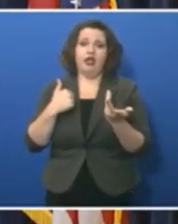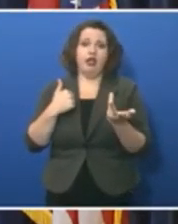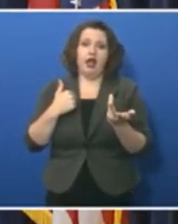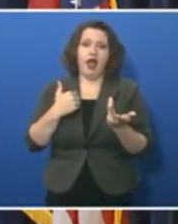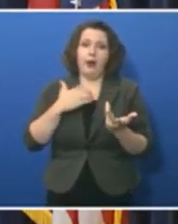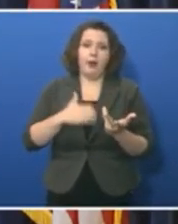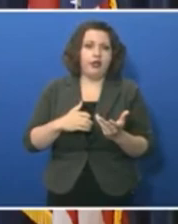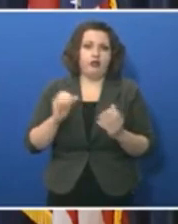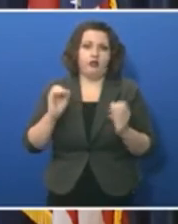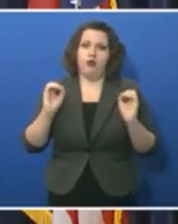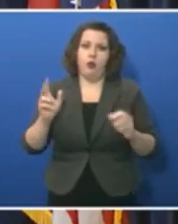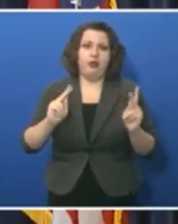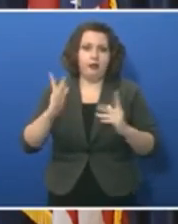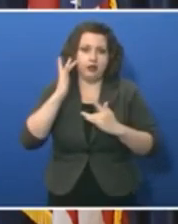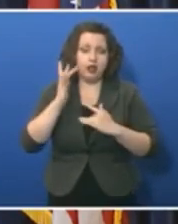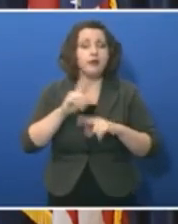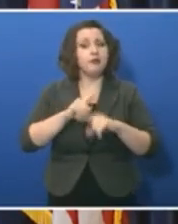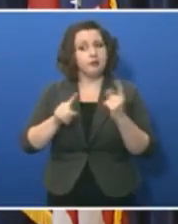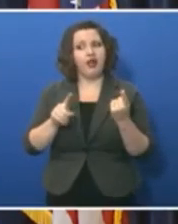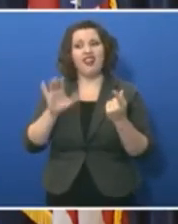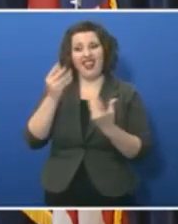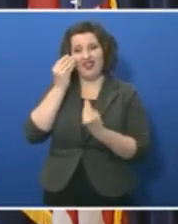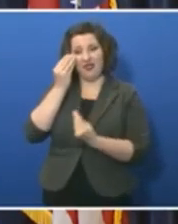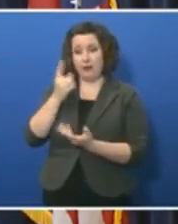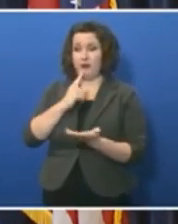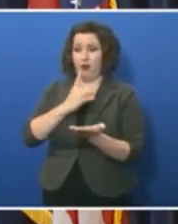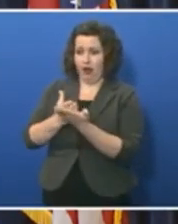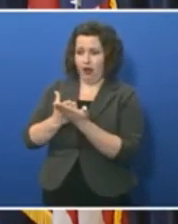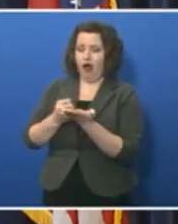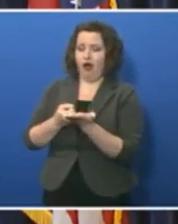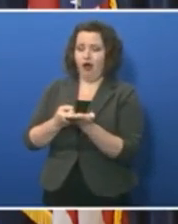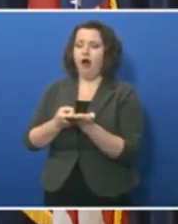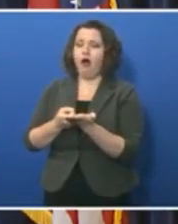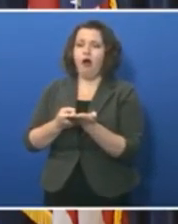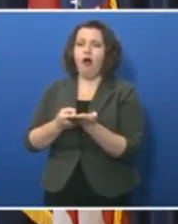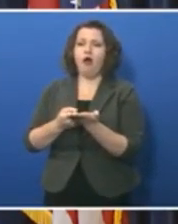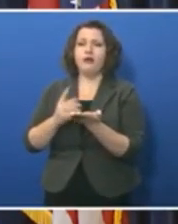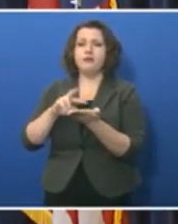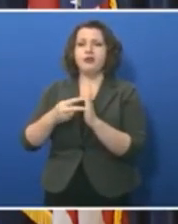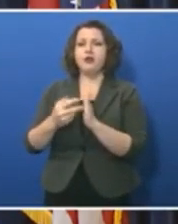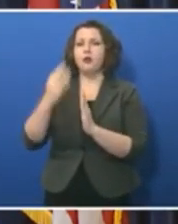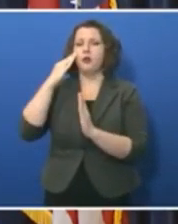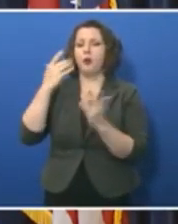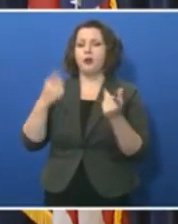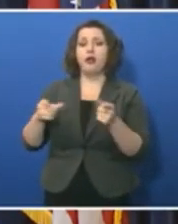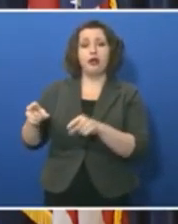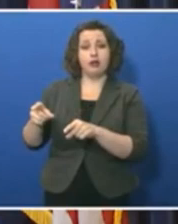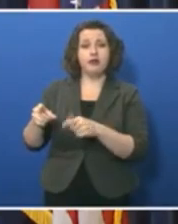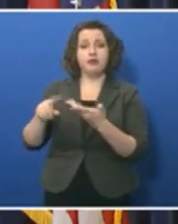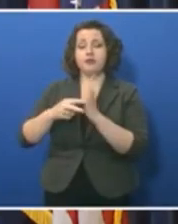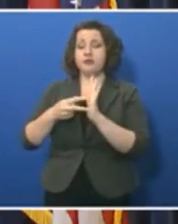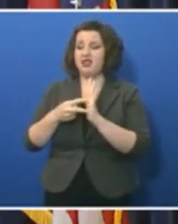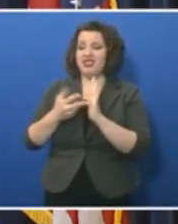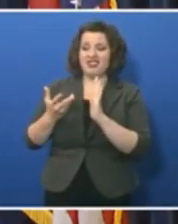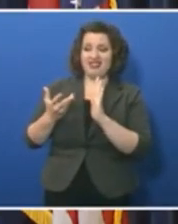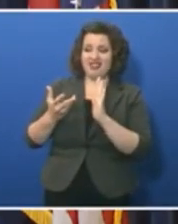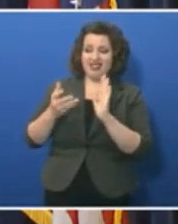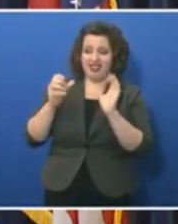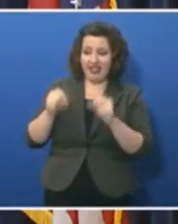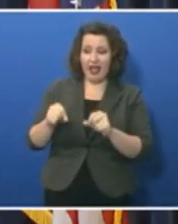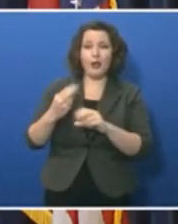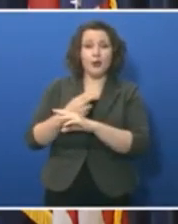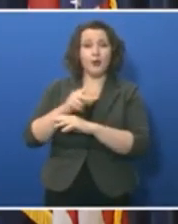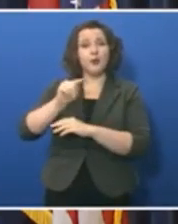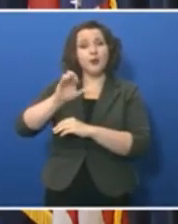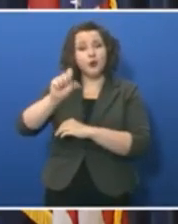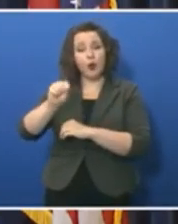was sick at all, but having that information helps us to know what's going on, helps us to further direct those tools, further